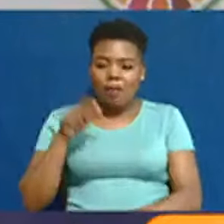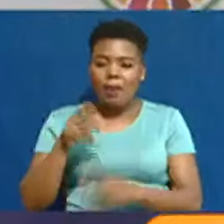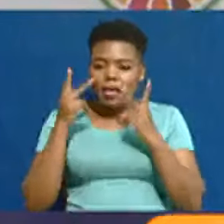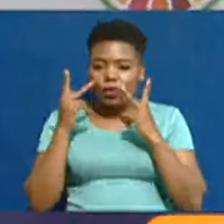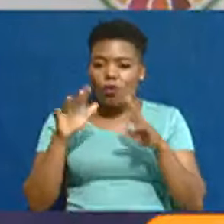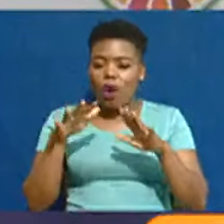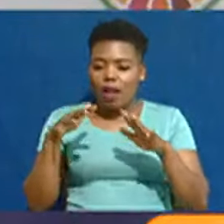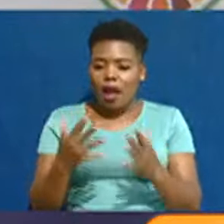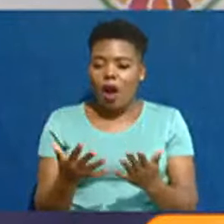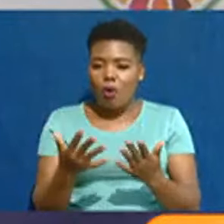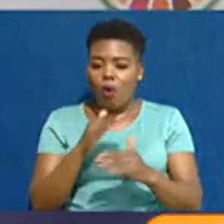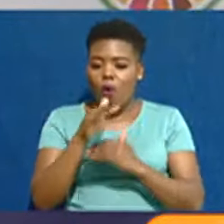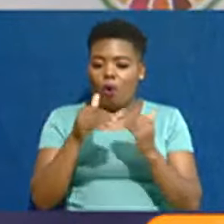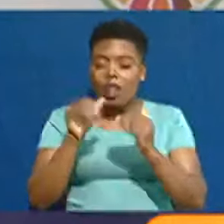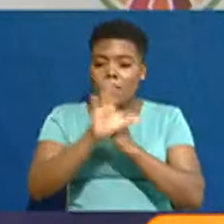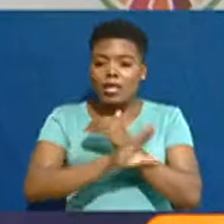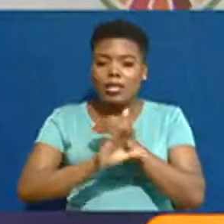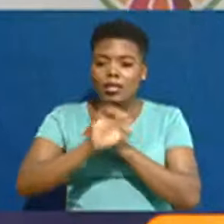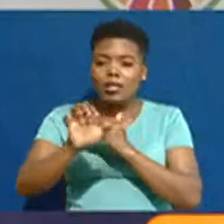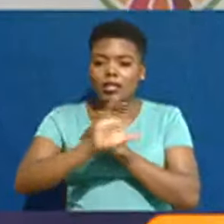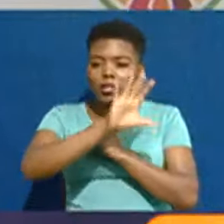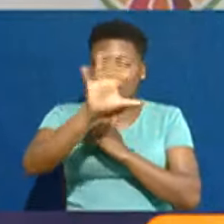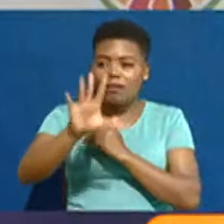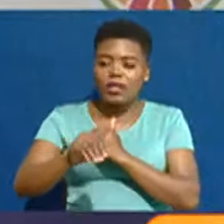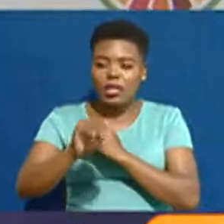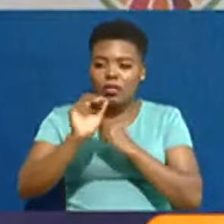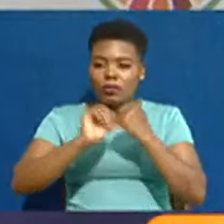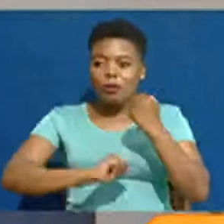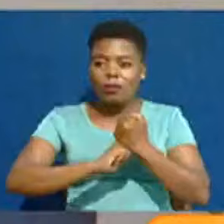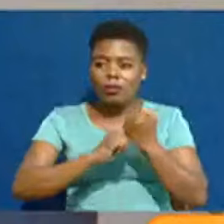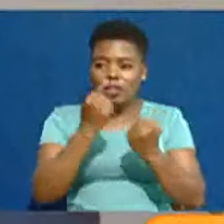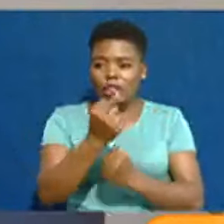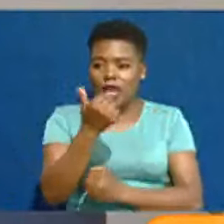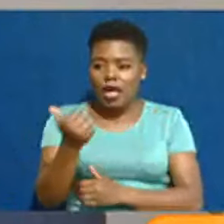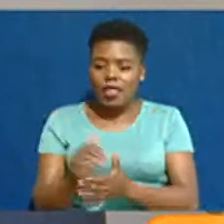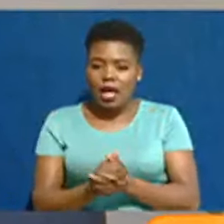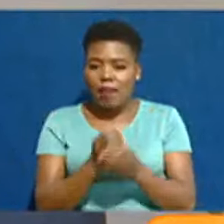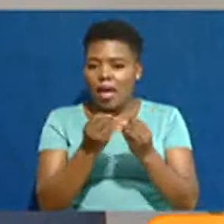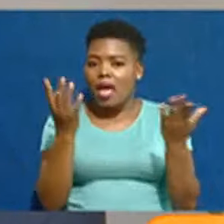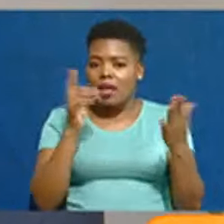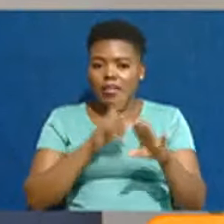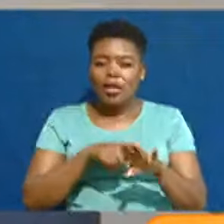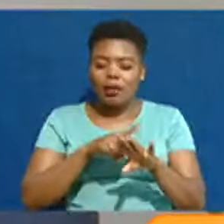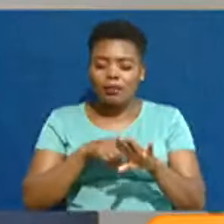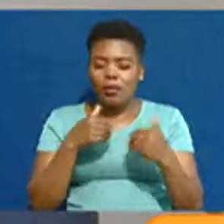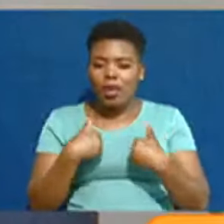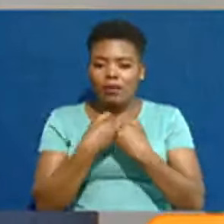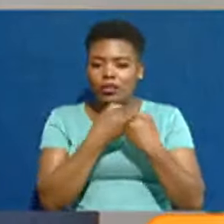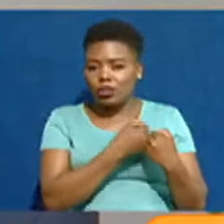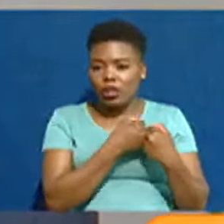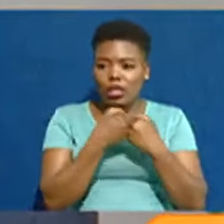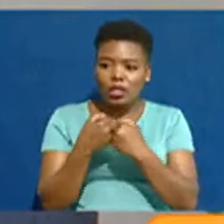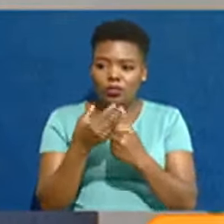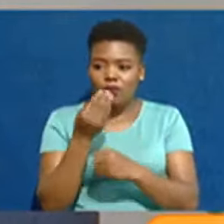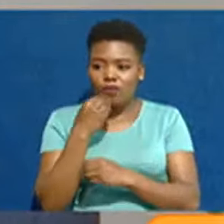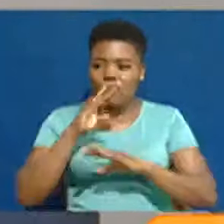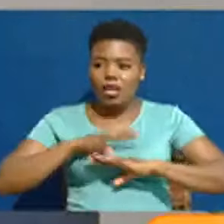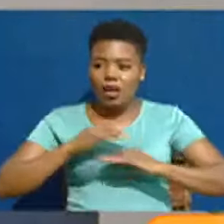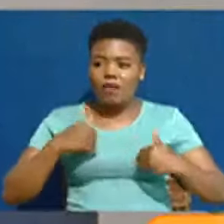how all the countries around, we are going to support each other. Very often when we are facing a crisis, there is